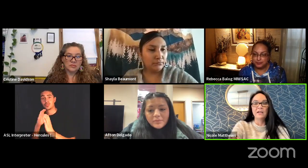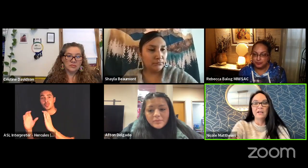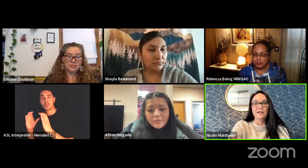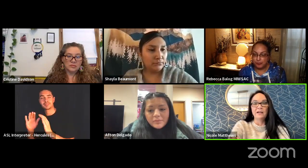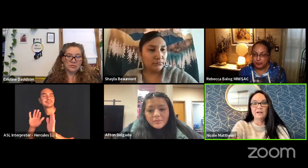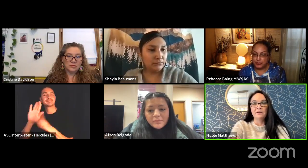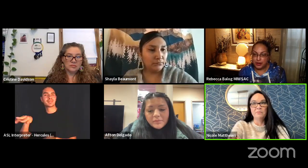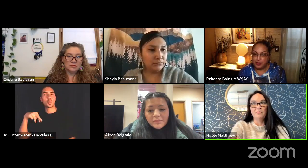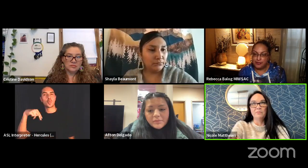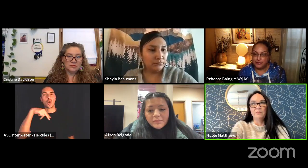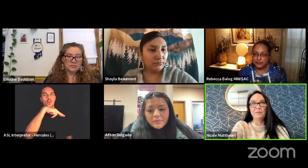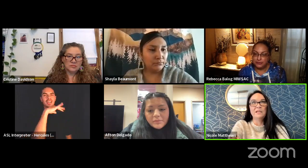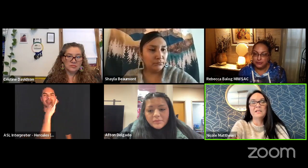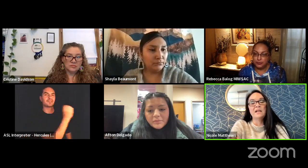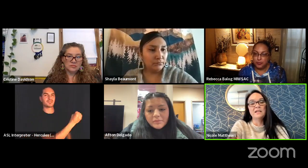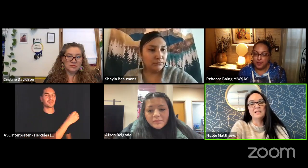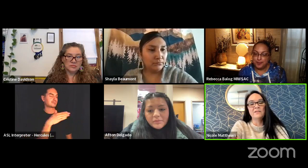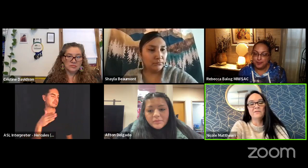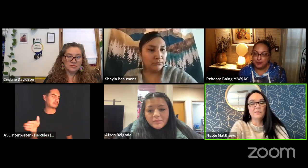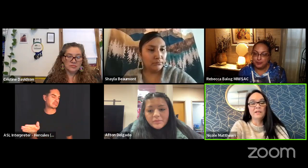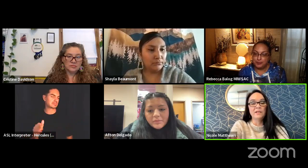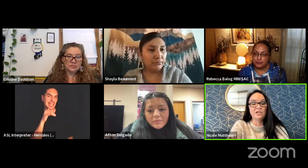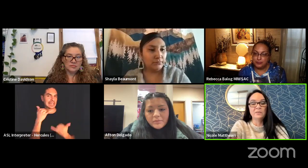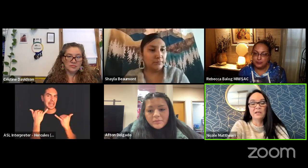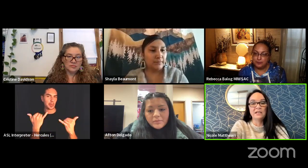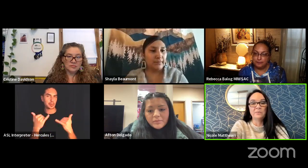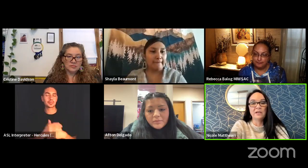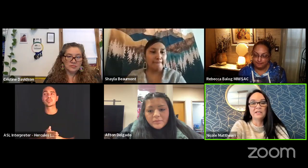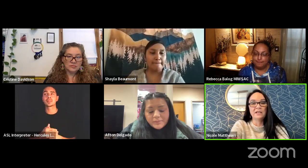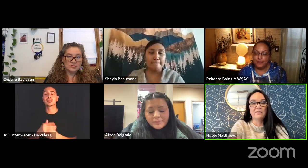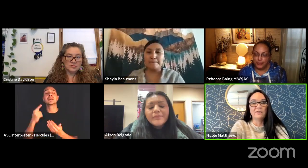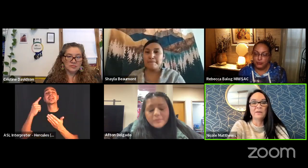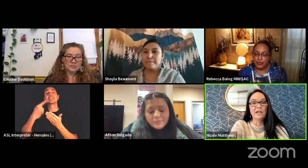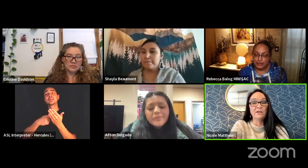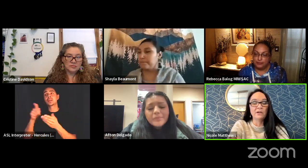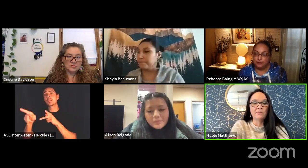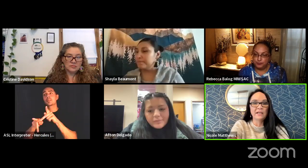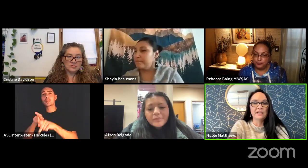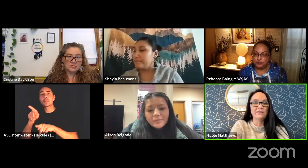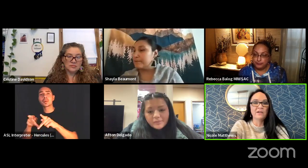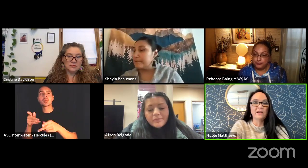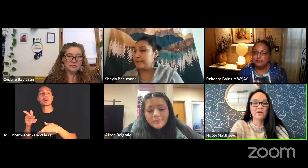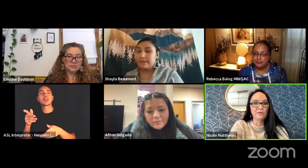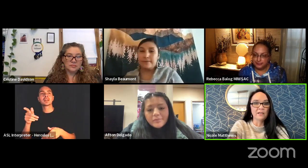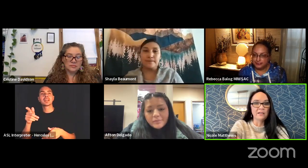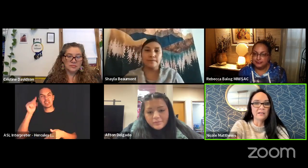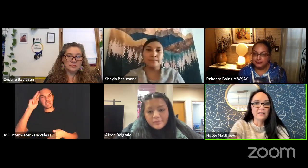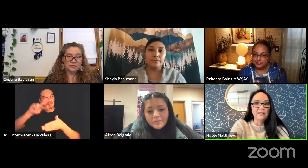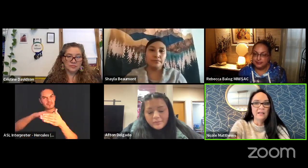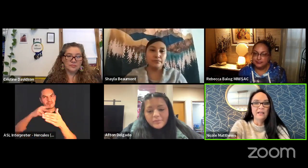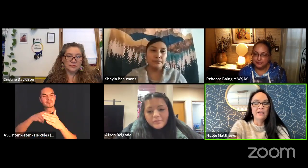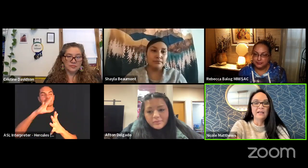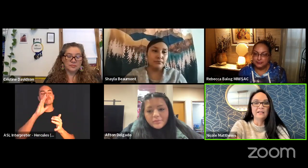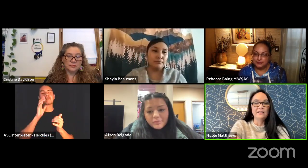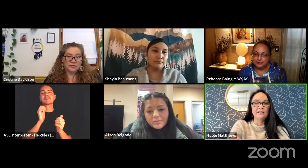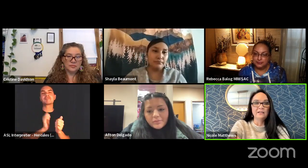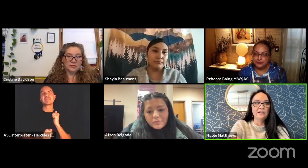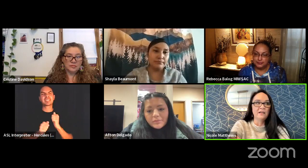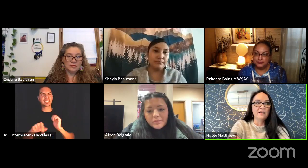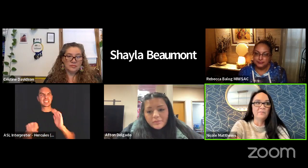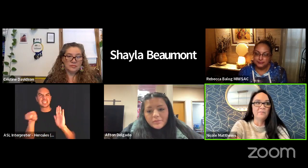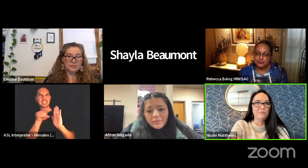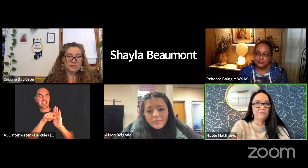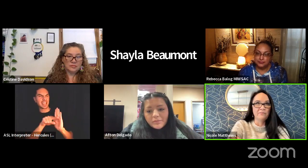where maybe it's not done from a malicious place, but it's done from an ignorant place of not knowing.